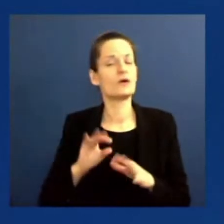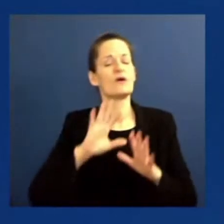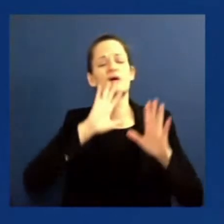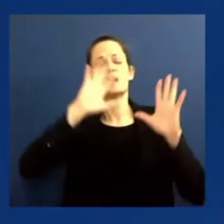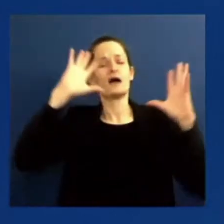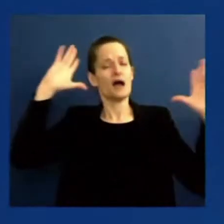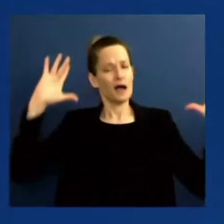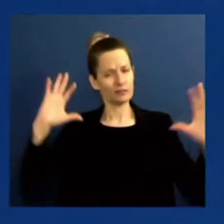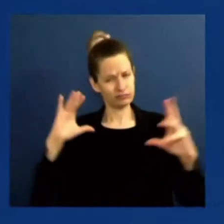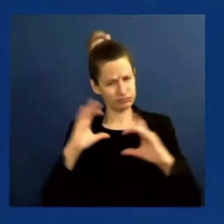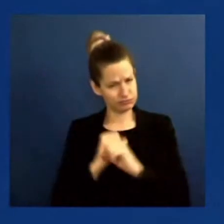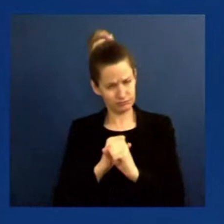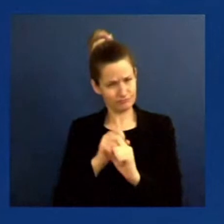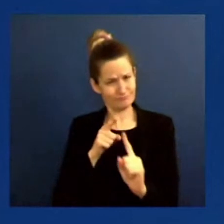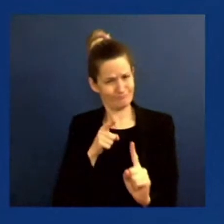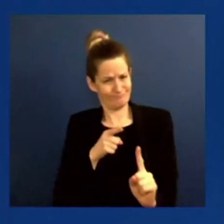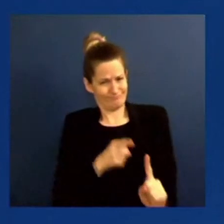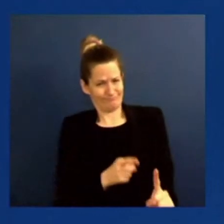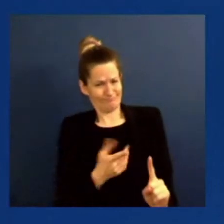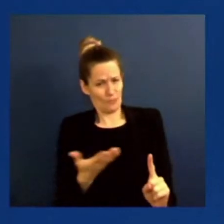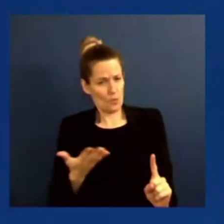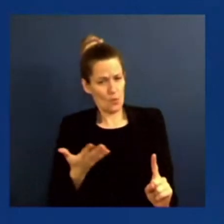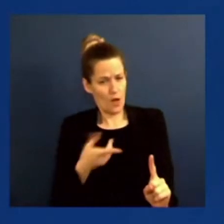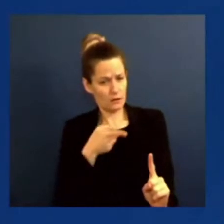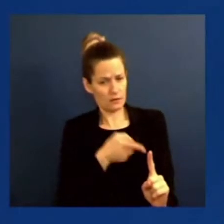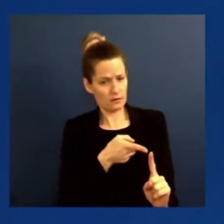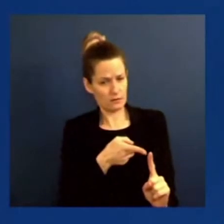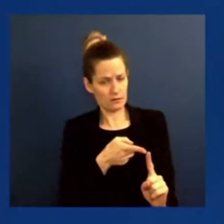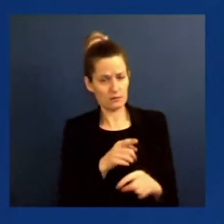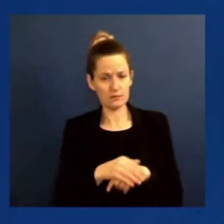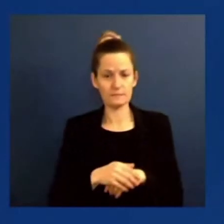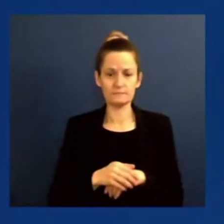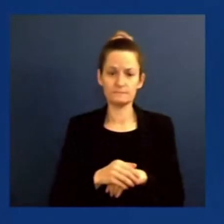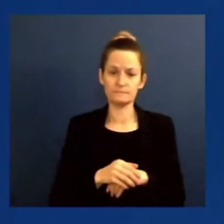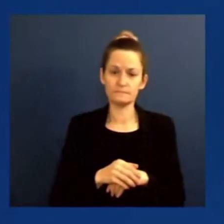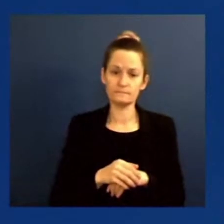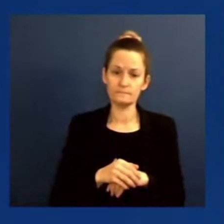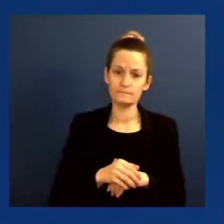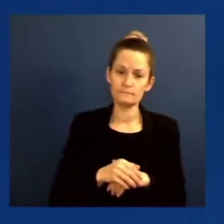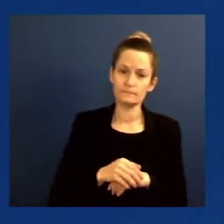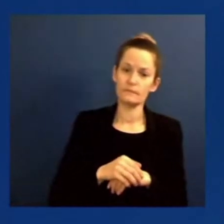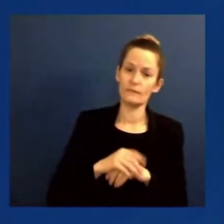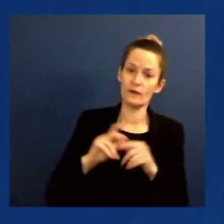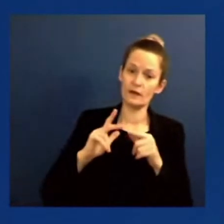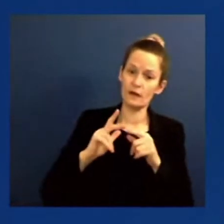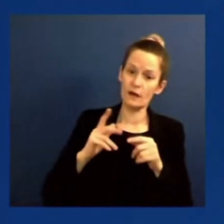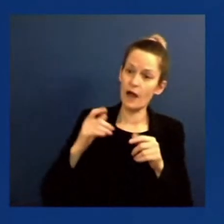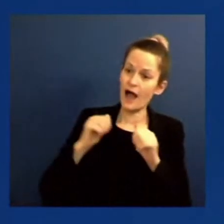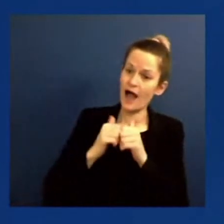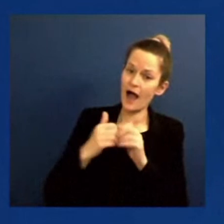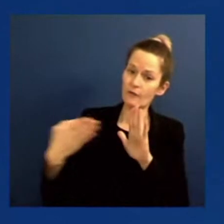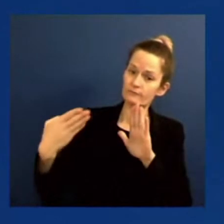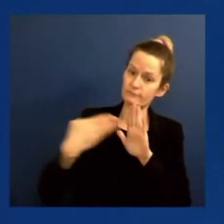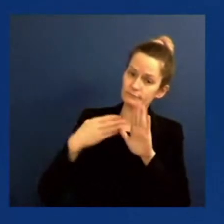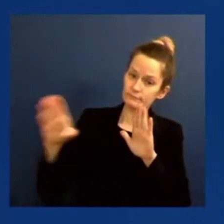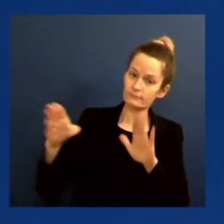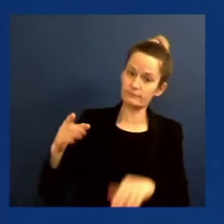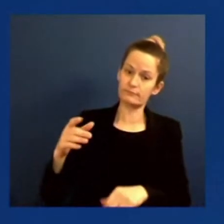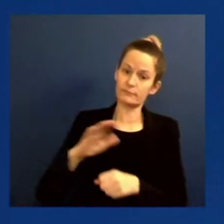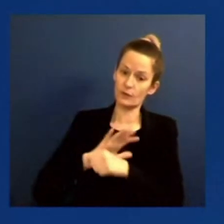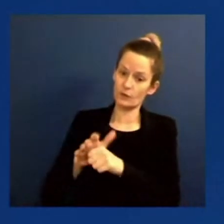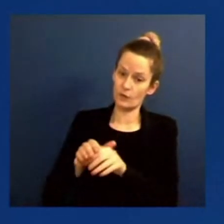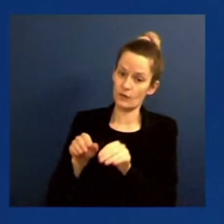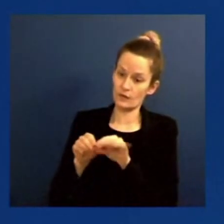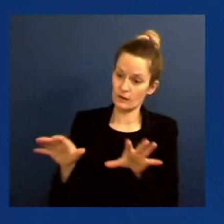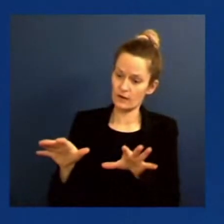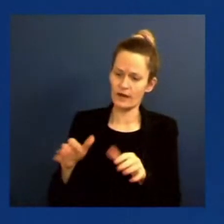against SARS-CoV-2 infection is mediated mostly by antibodies that are generally short-lived. Variants